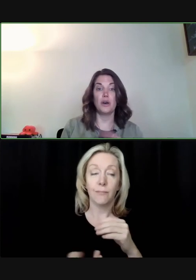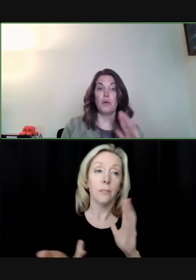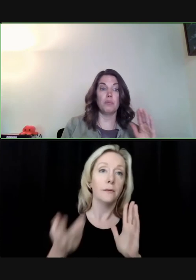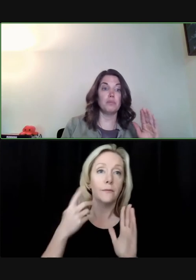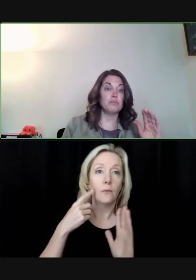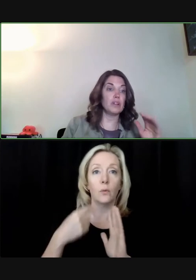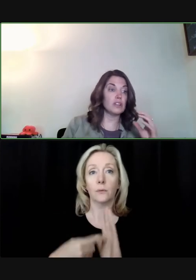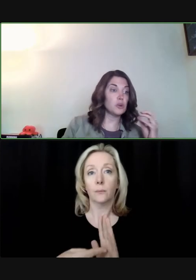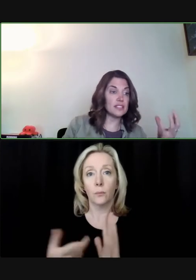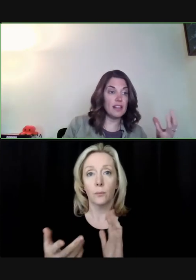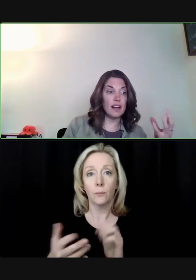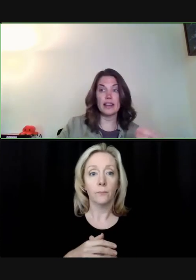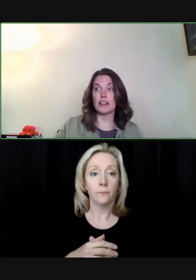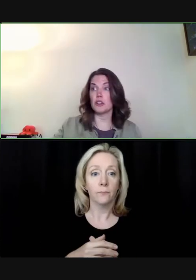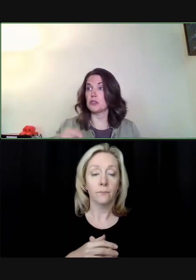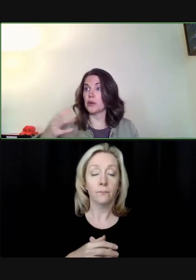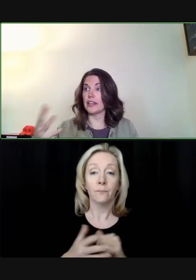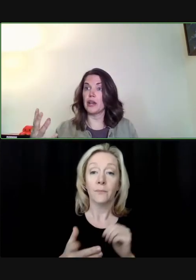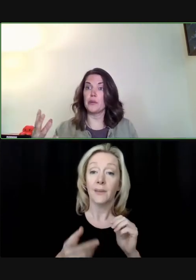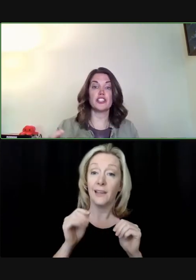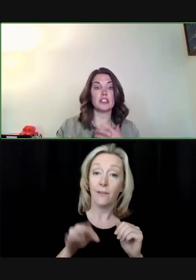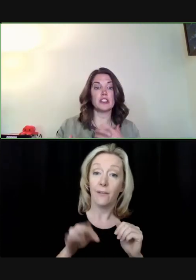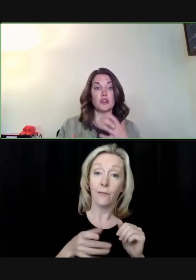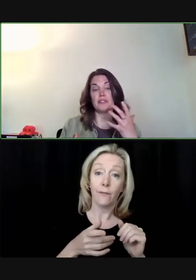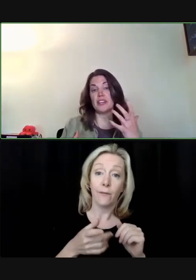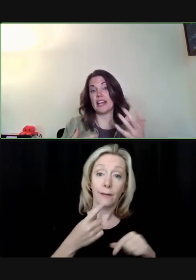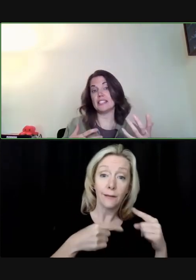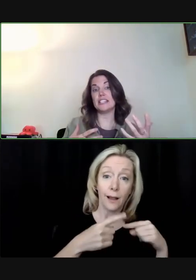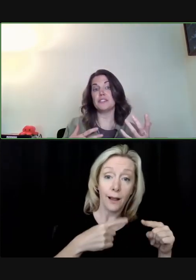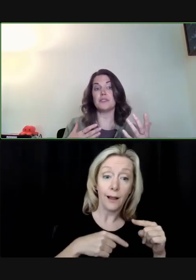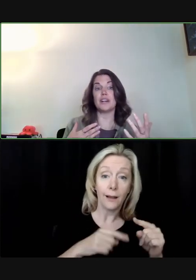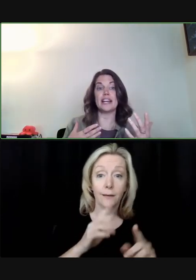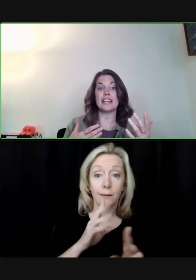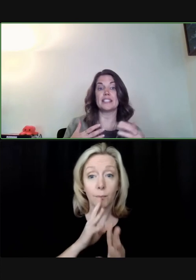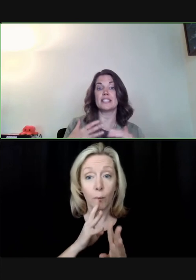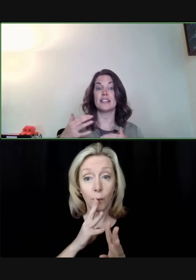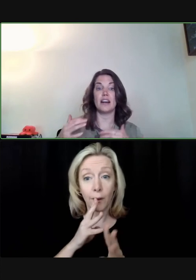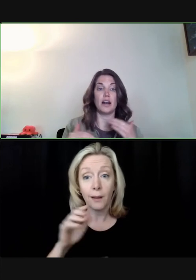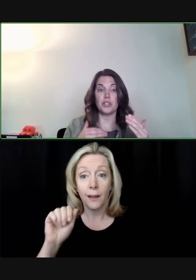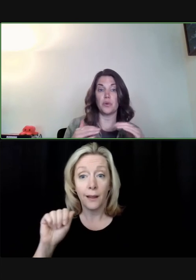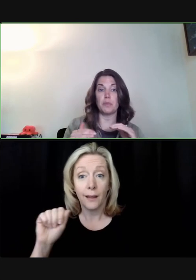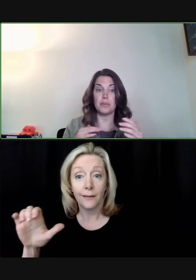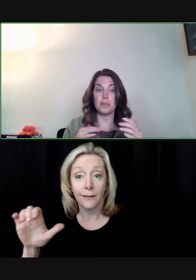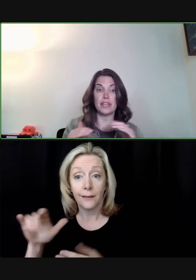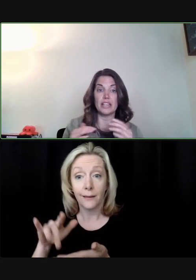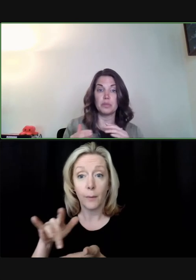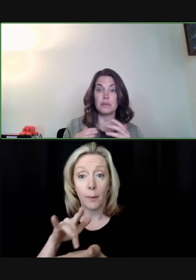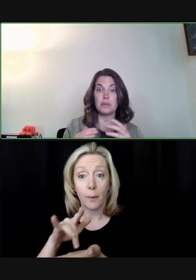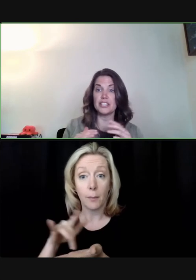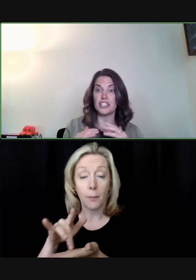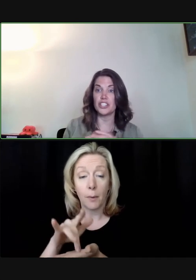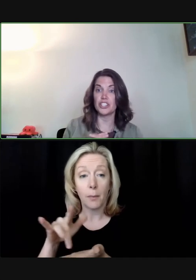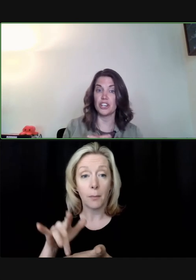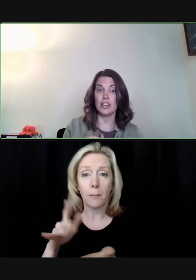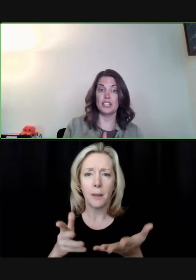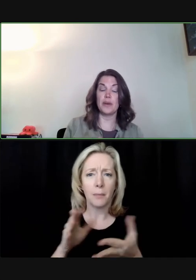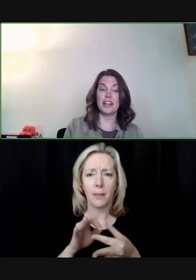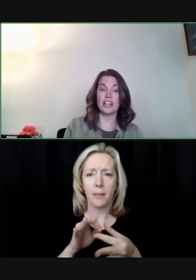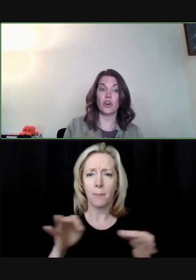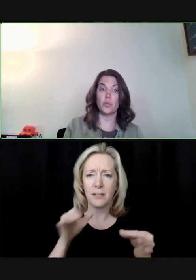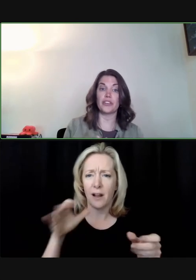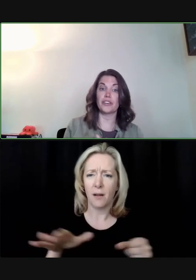kids a little bit of sign, a little bit of spoken language, a little bit of an AAC device, it might be an incomplete